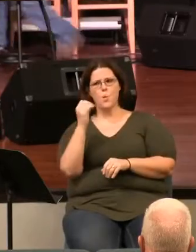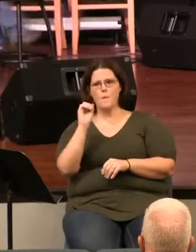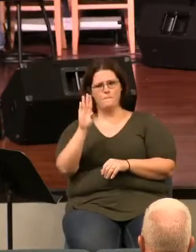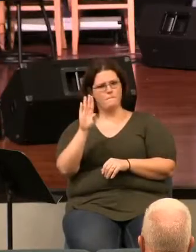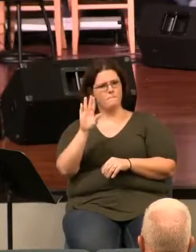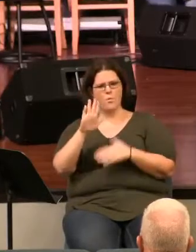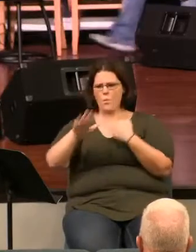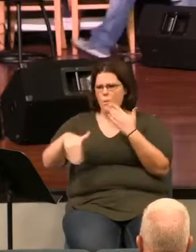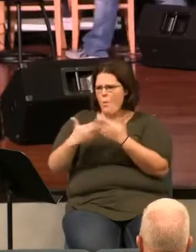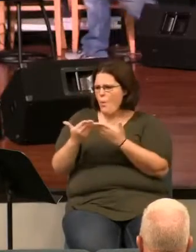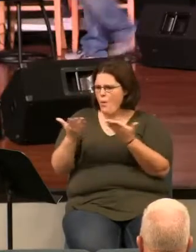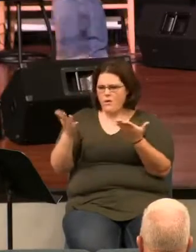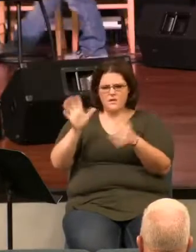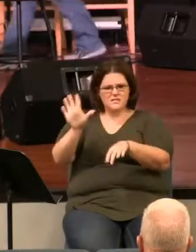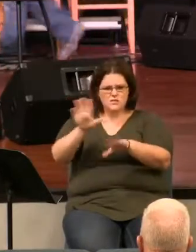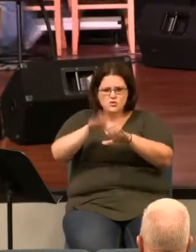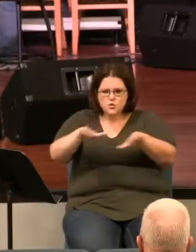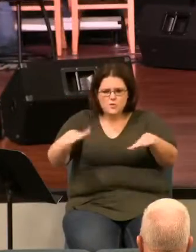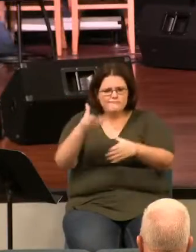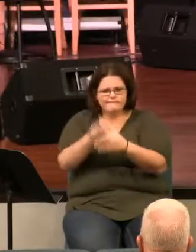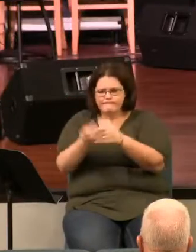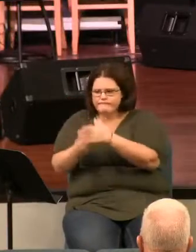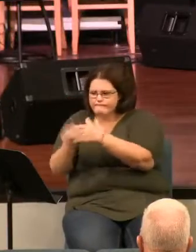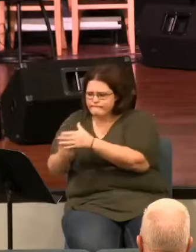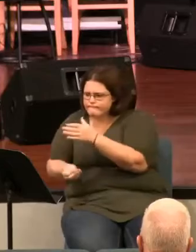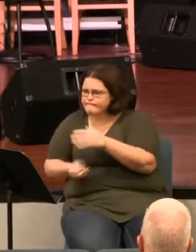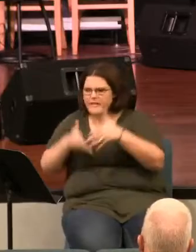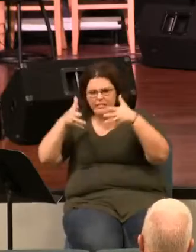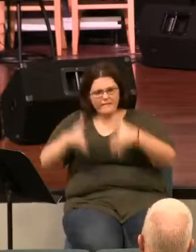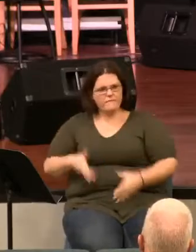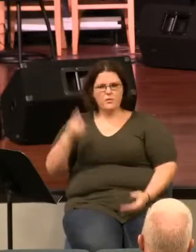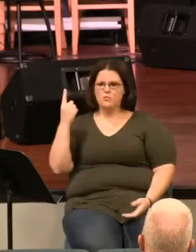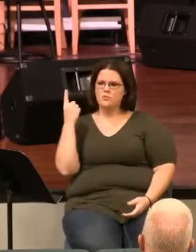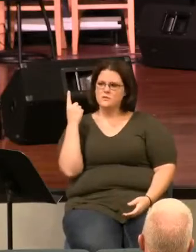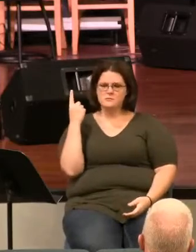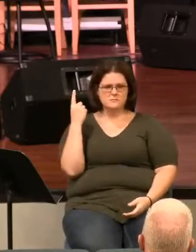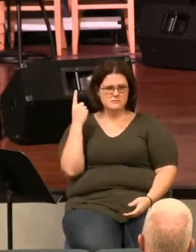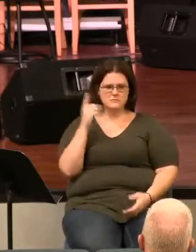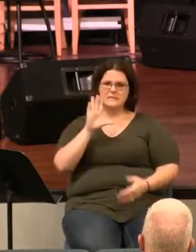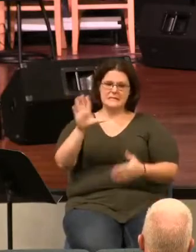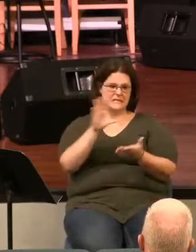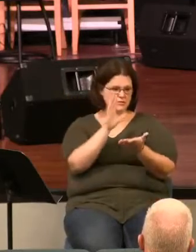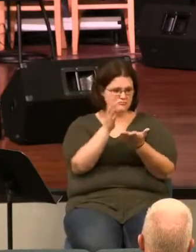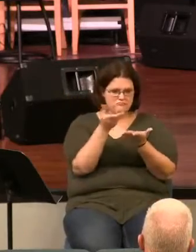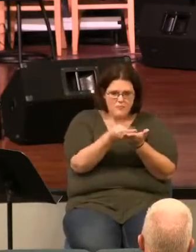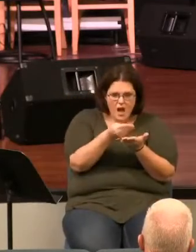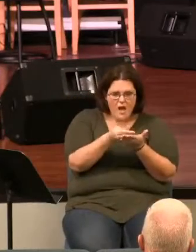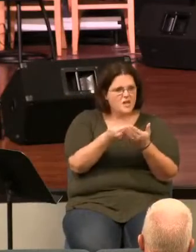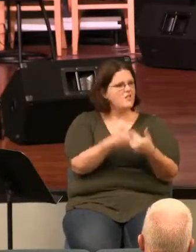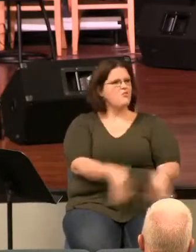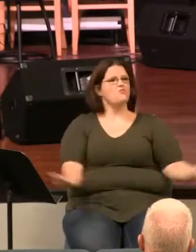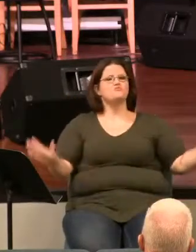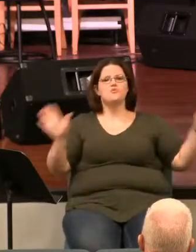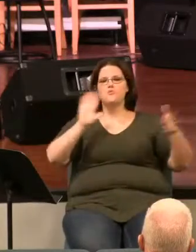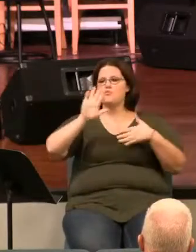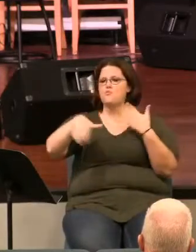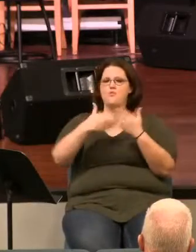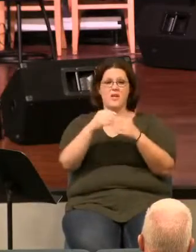his all of his kiddos and all of his wealth in one day,